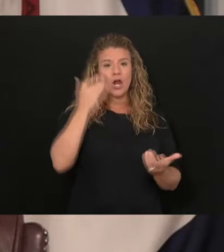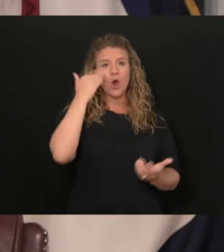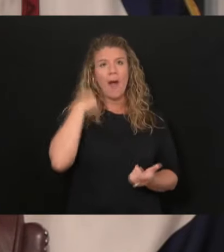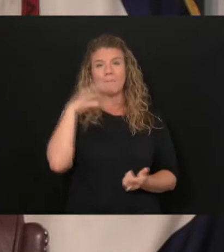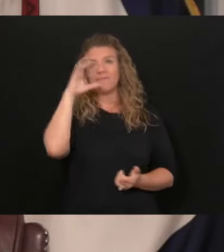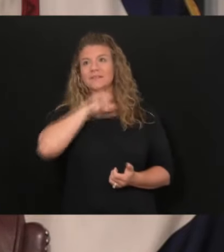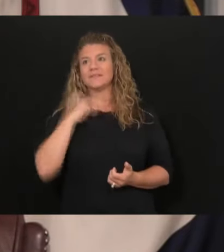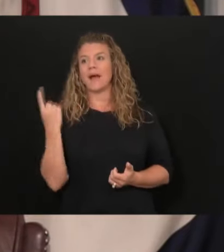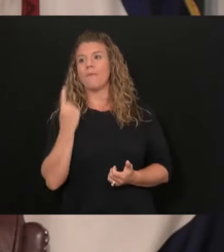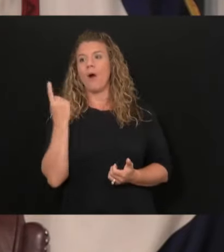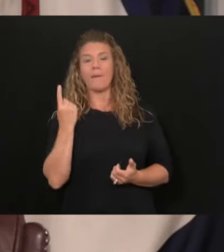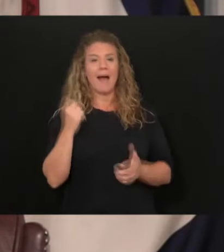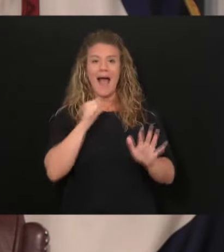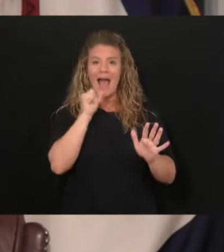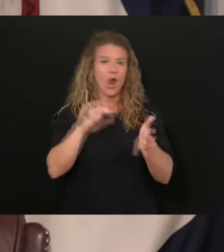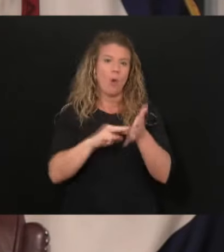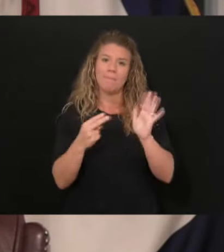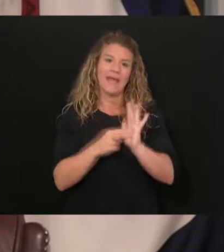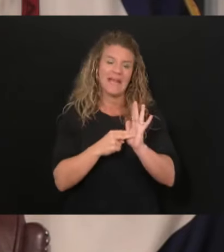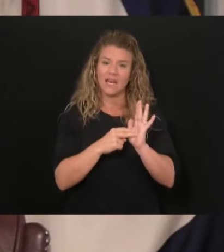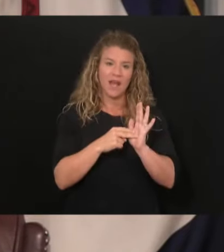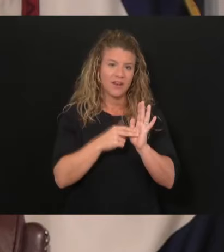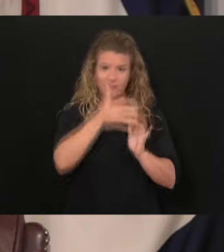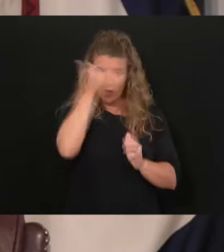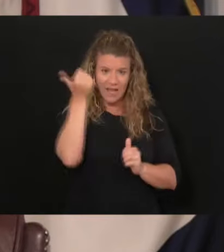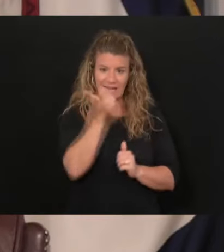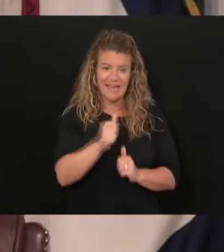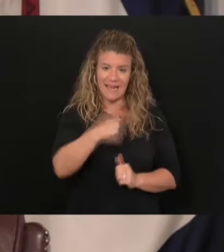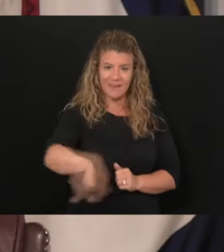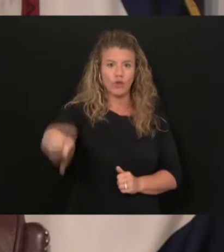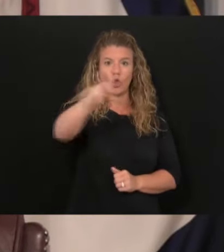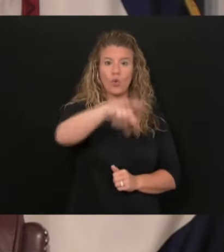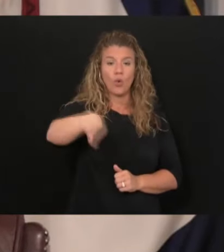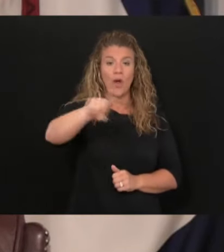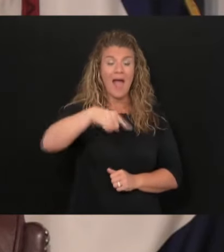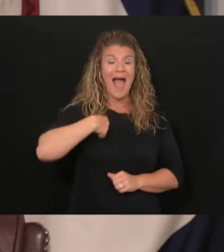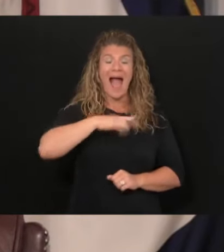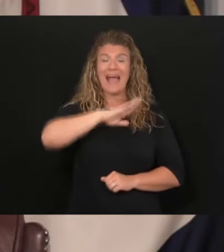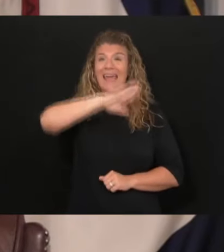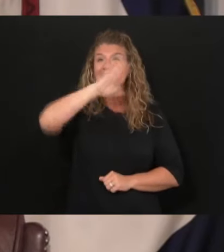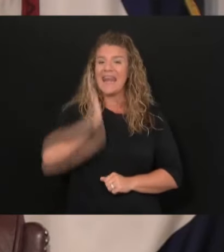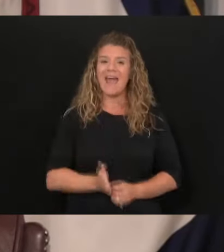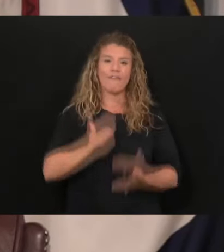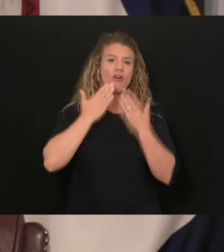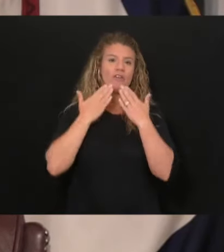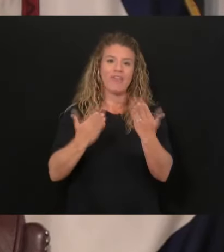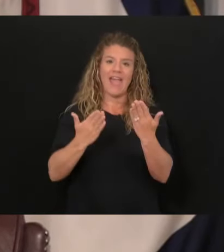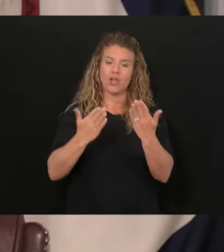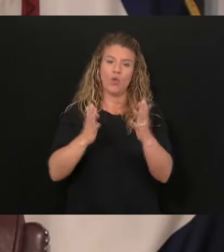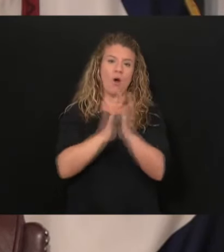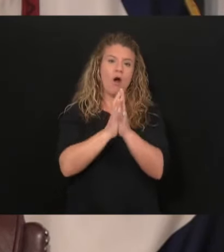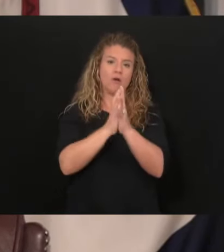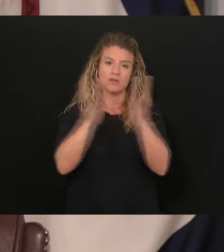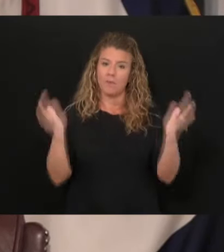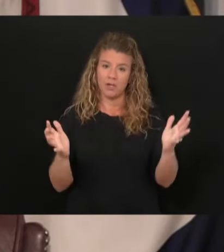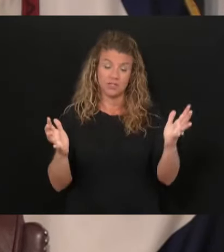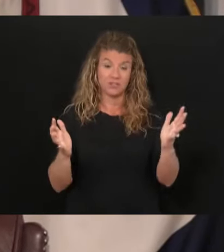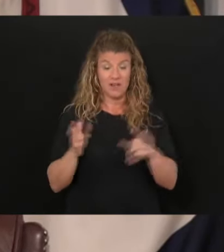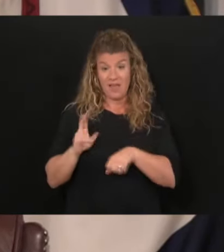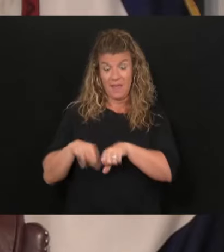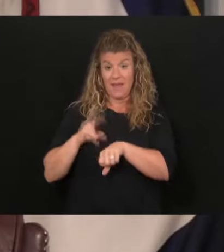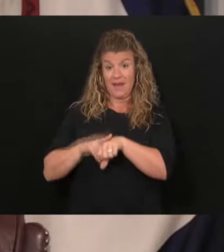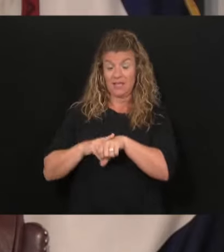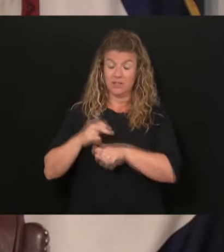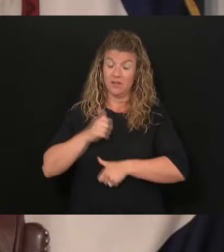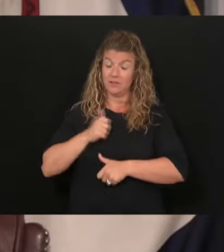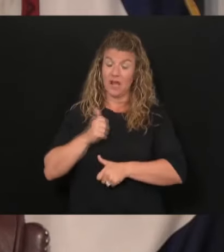well, I surely don't mean to do so, but I can never thank you enough. And the National Guard, I mean,